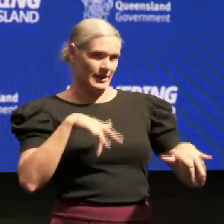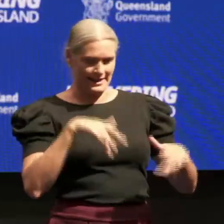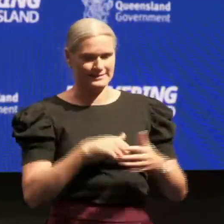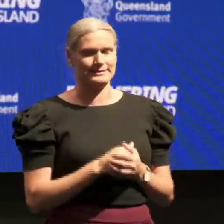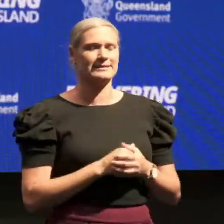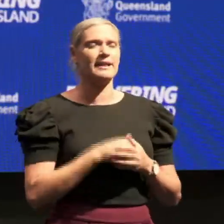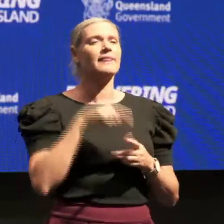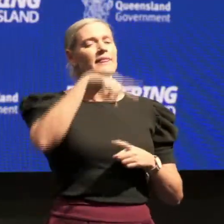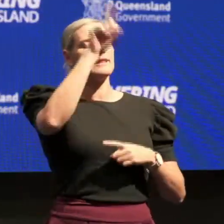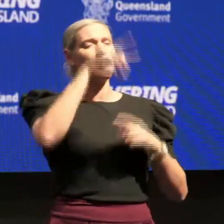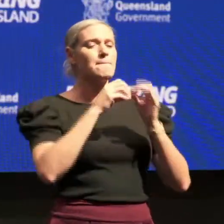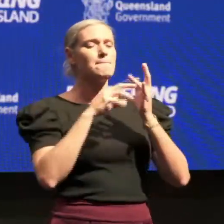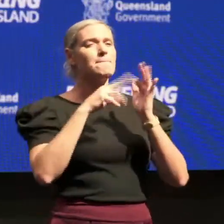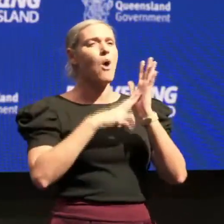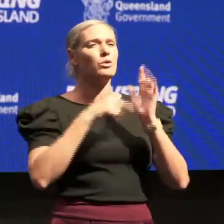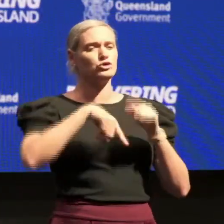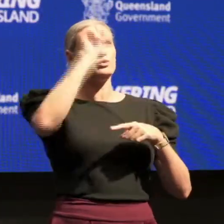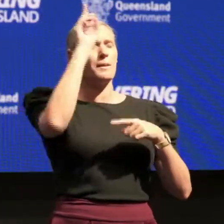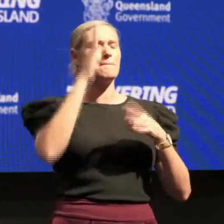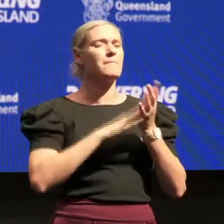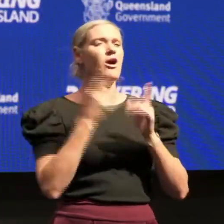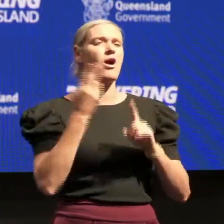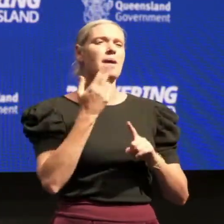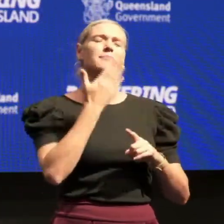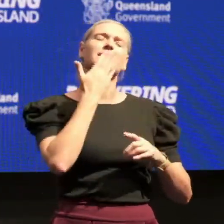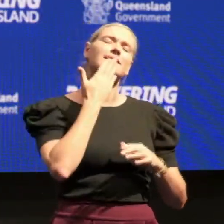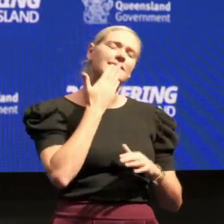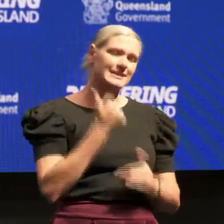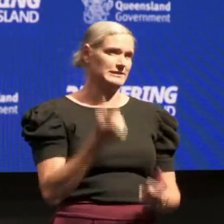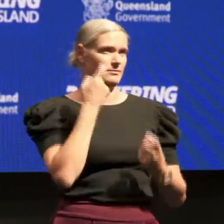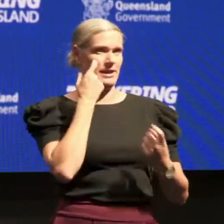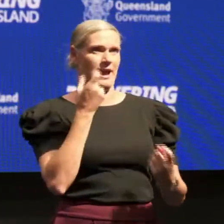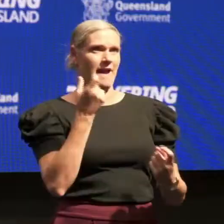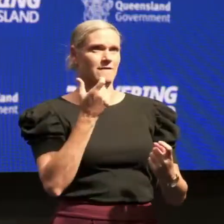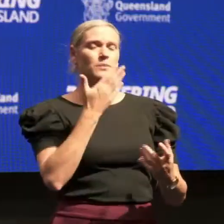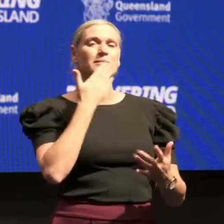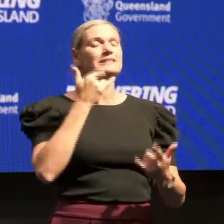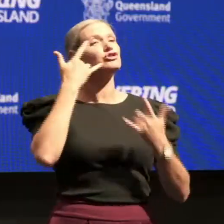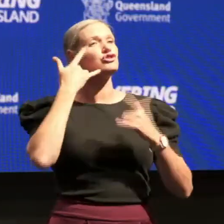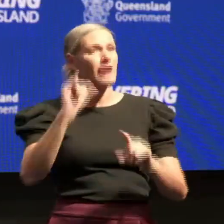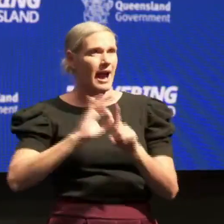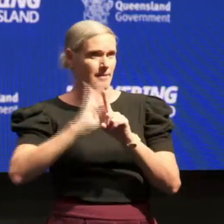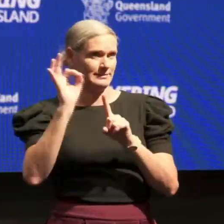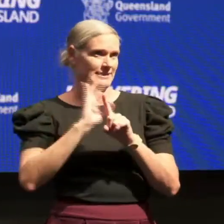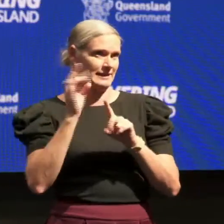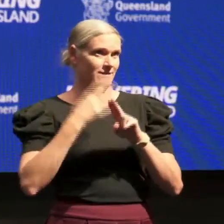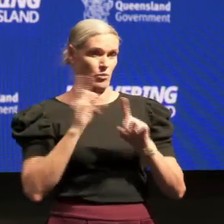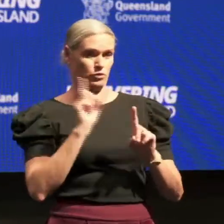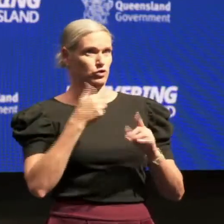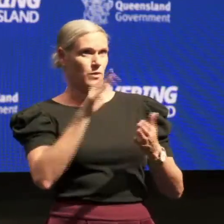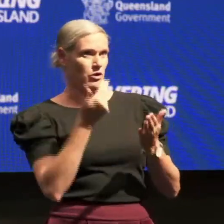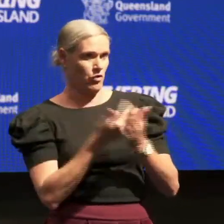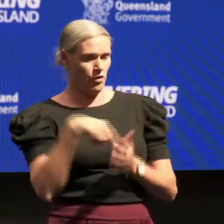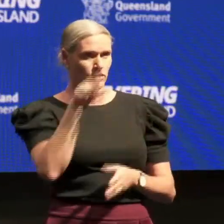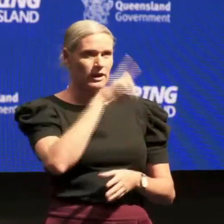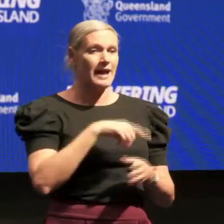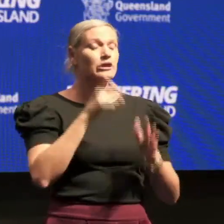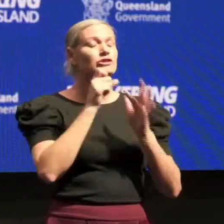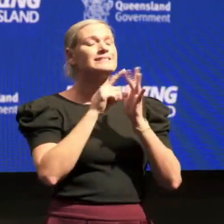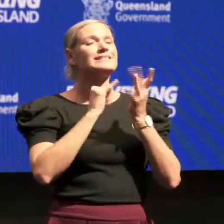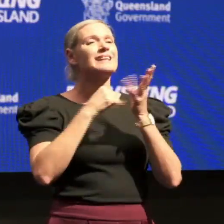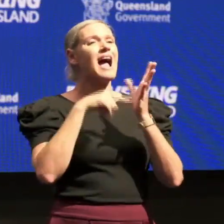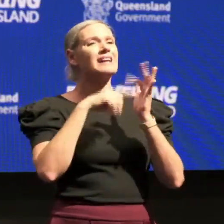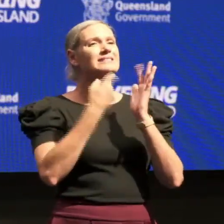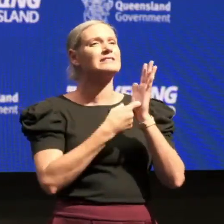one of those areas between Bowen and Mackay, and we ask people to stay vigilant and stay up to date. All of that information is on the